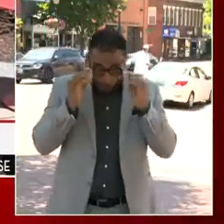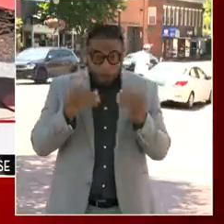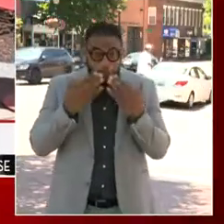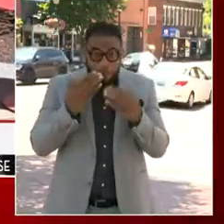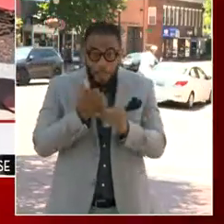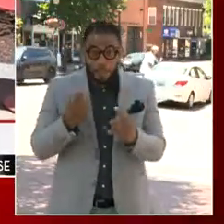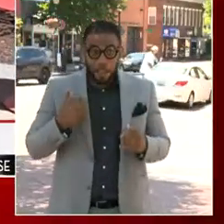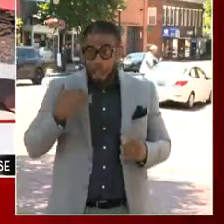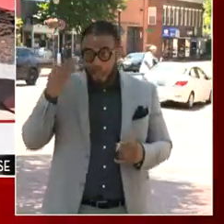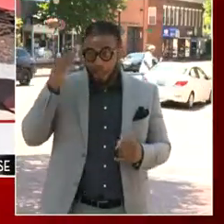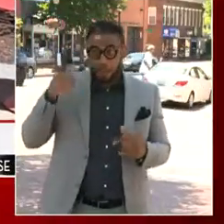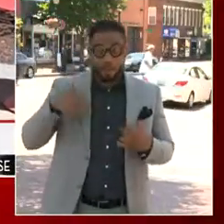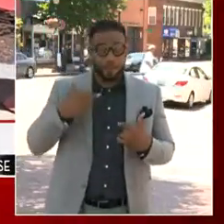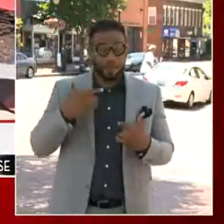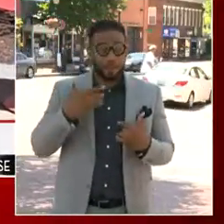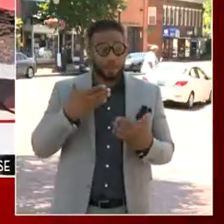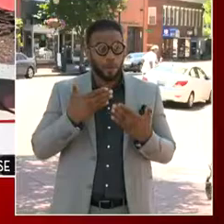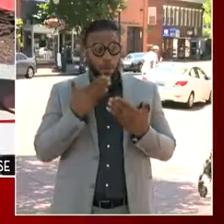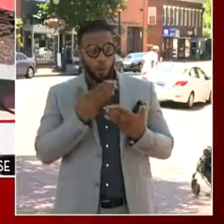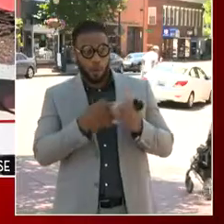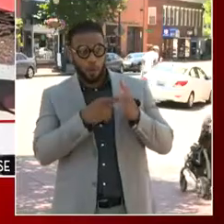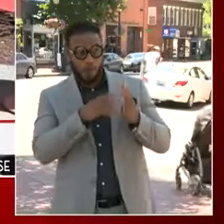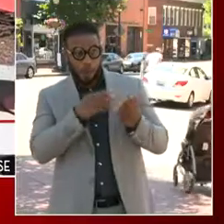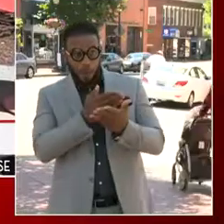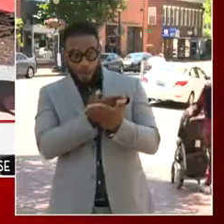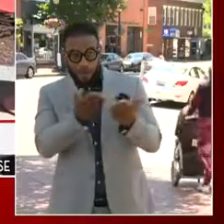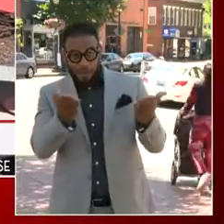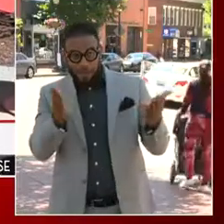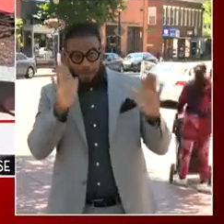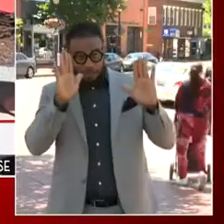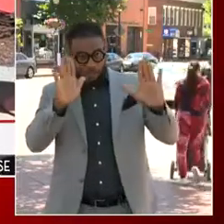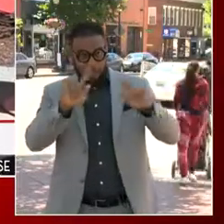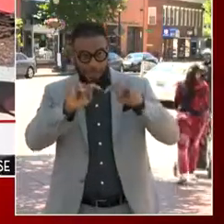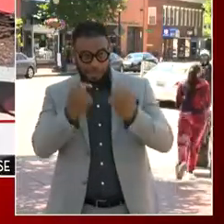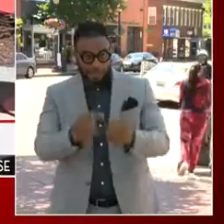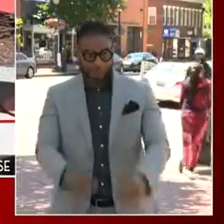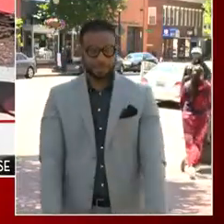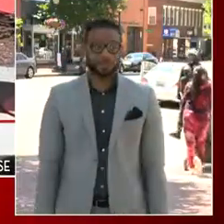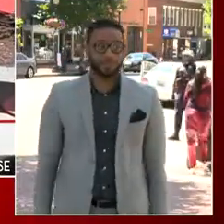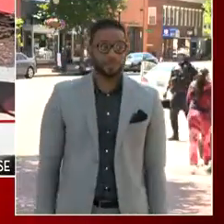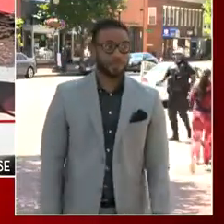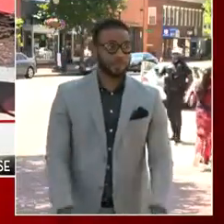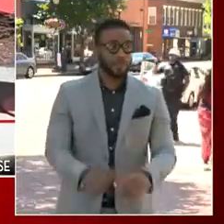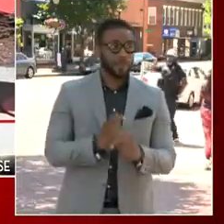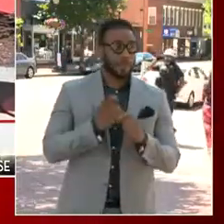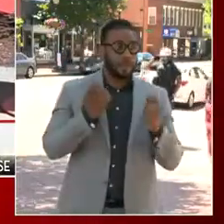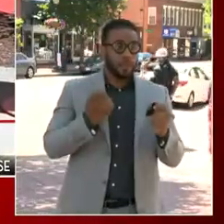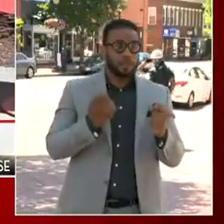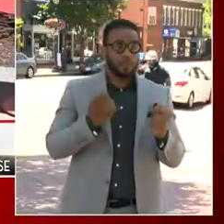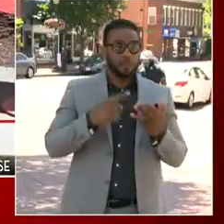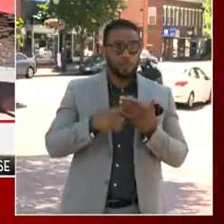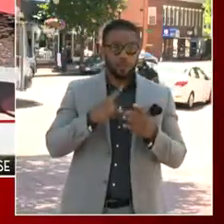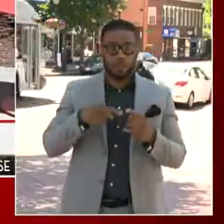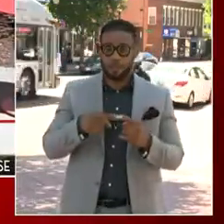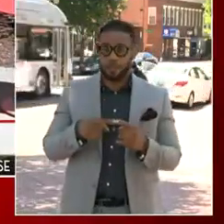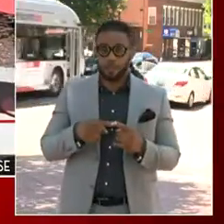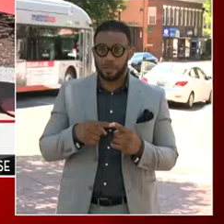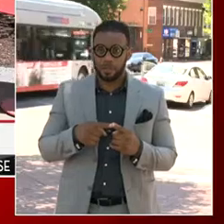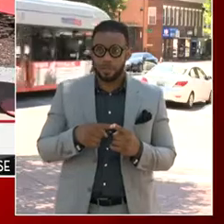I know that I've been well represented by a fantastic group to celebrate and talk